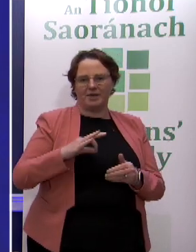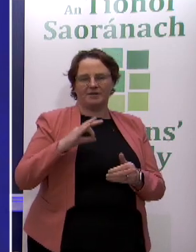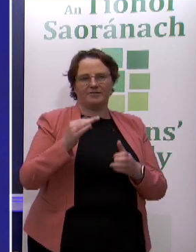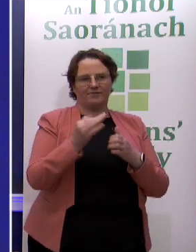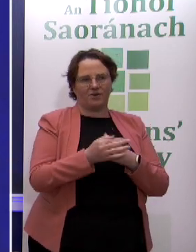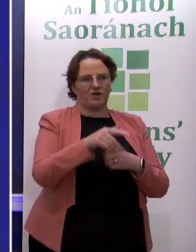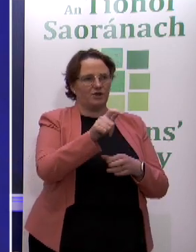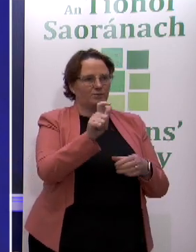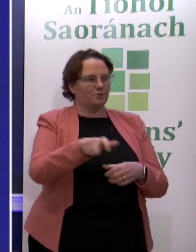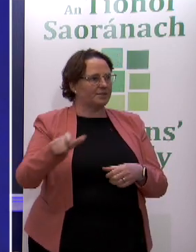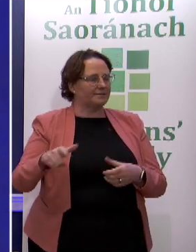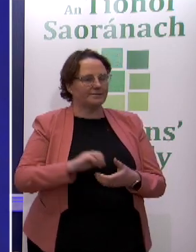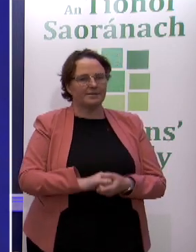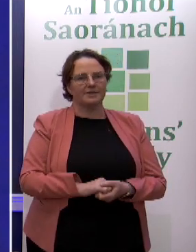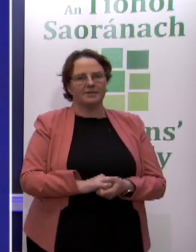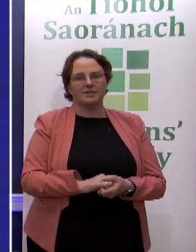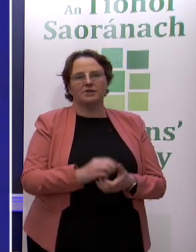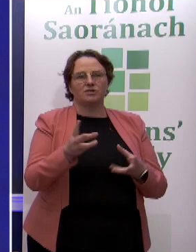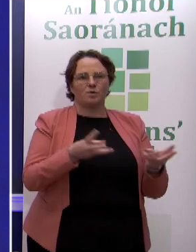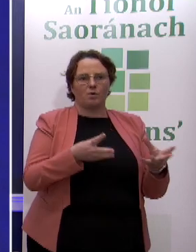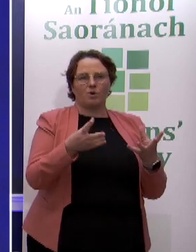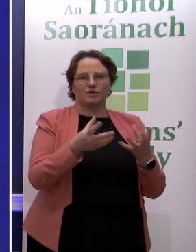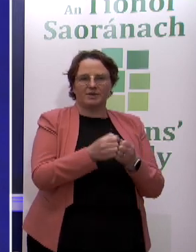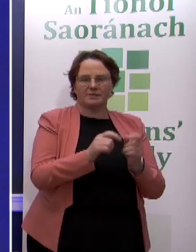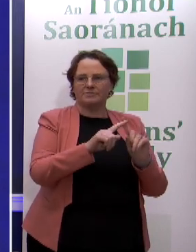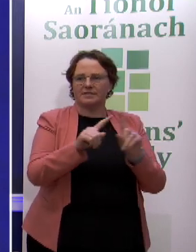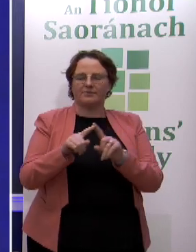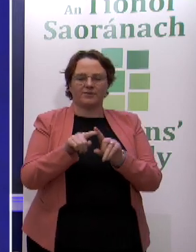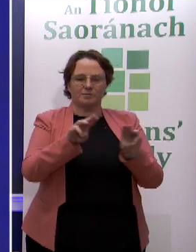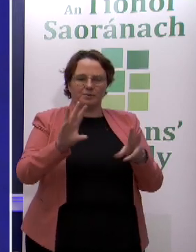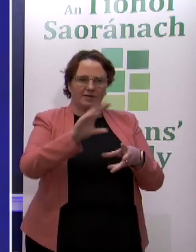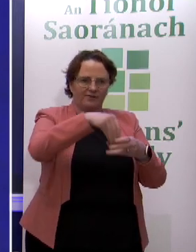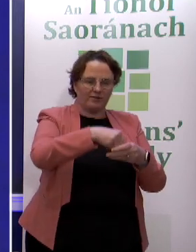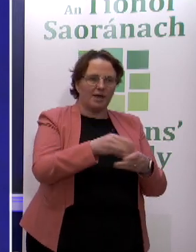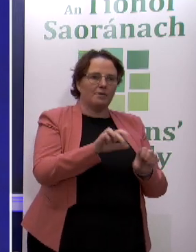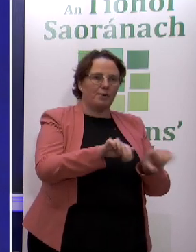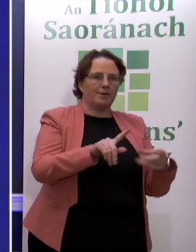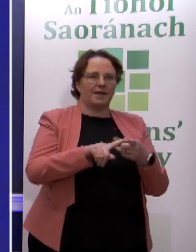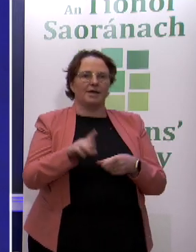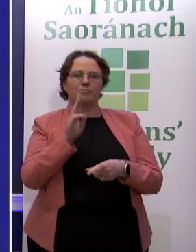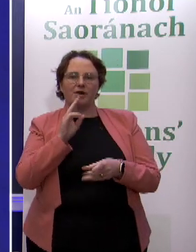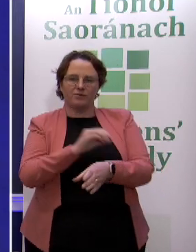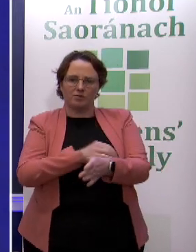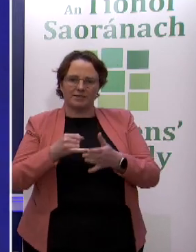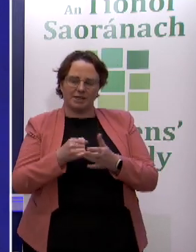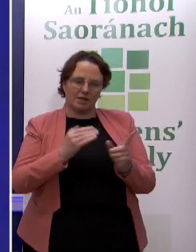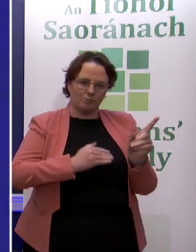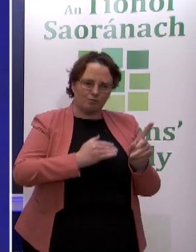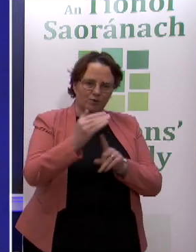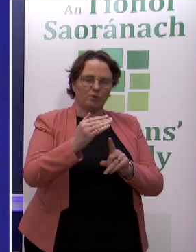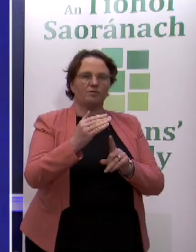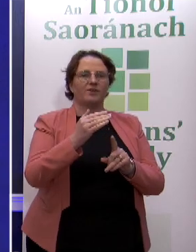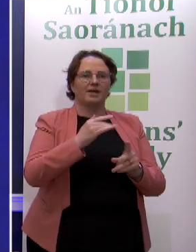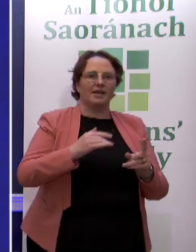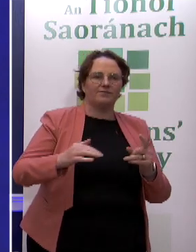humans. Jane works across disciplines. She works with a broad range of stakeholders in public and private organisations to improve environmental policy and practice. She leads